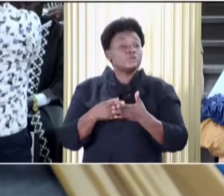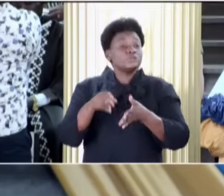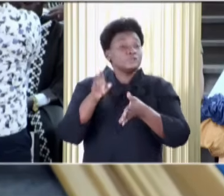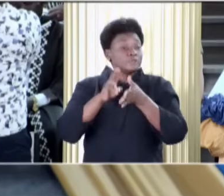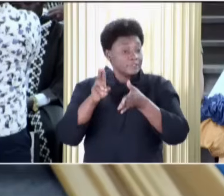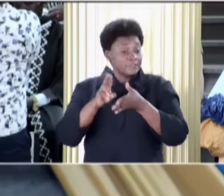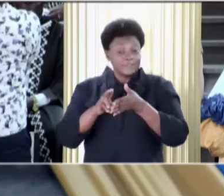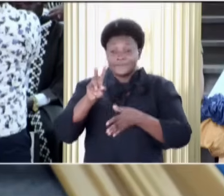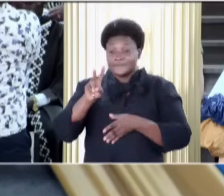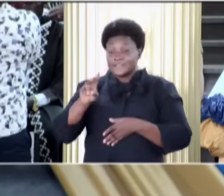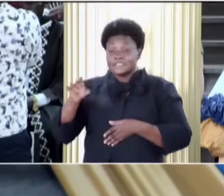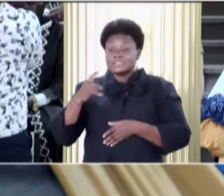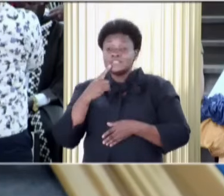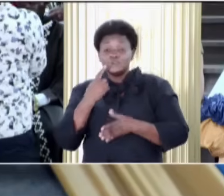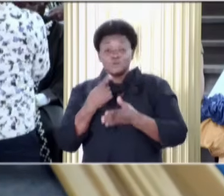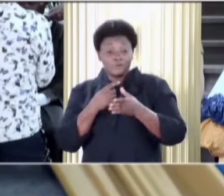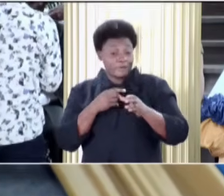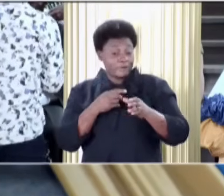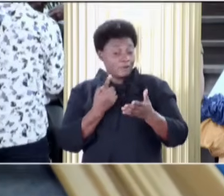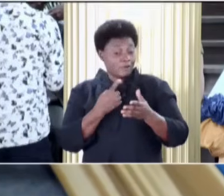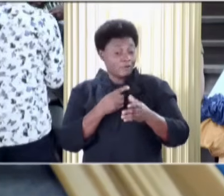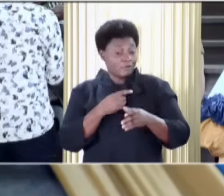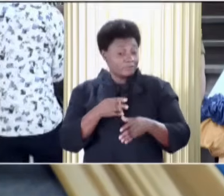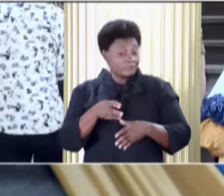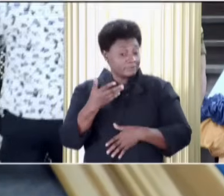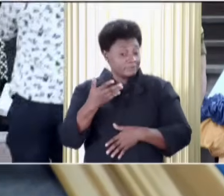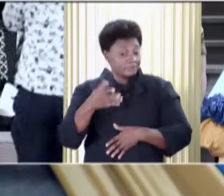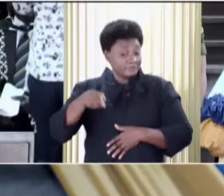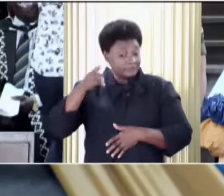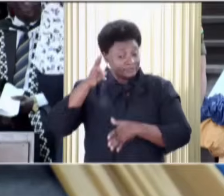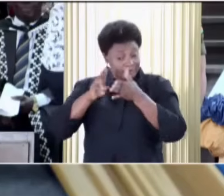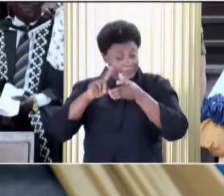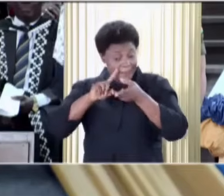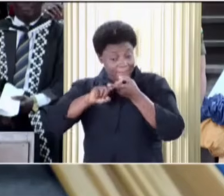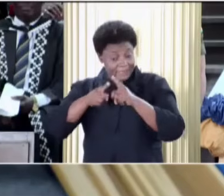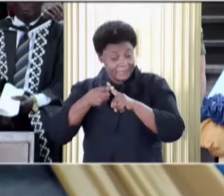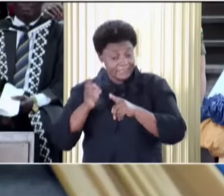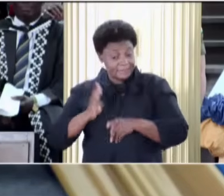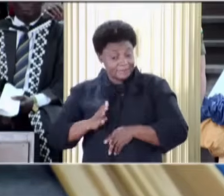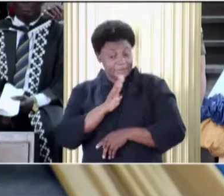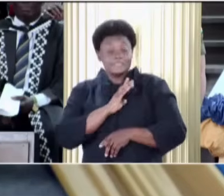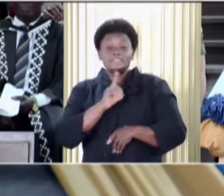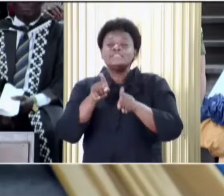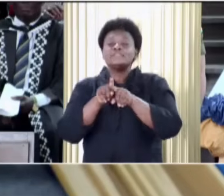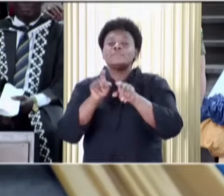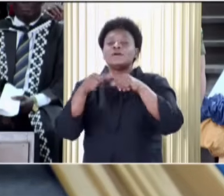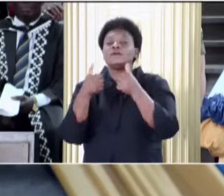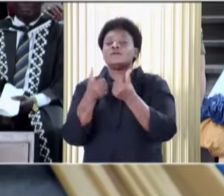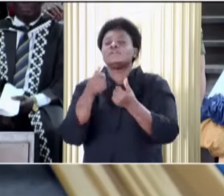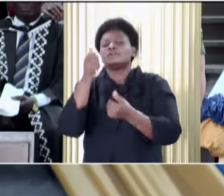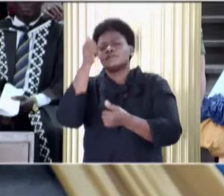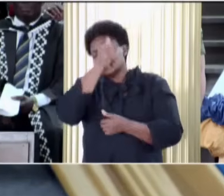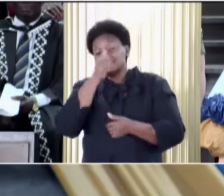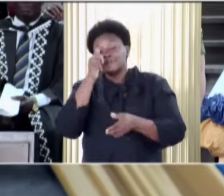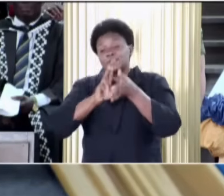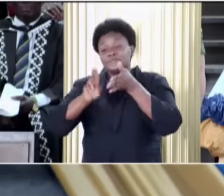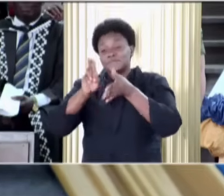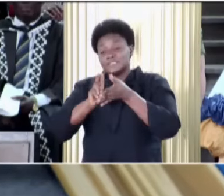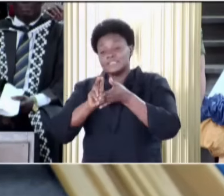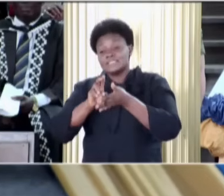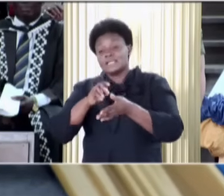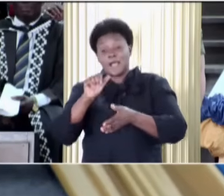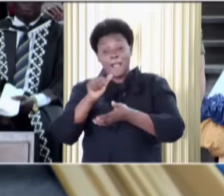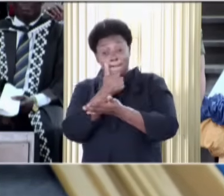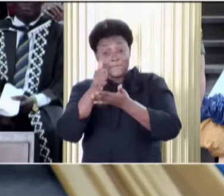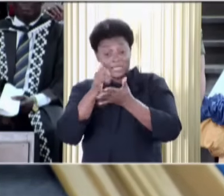Vice Chair of the Worldwide Universities Network Partnership Board, and the Association of African Universities Ambassador